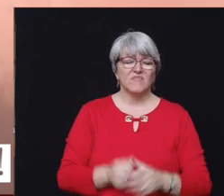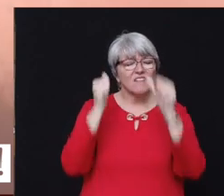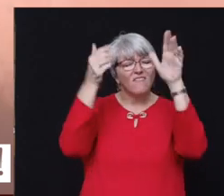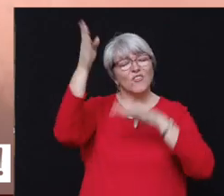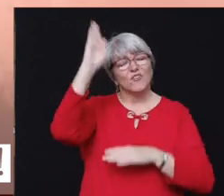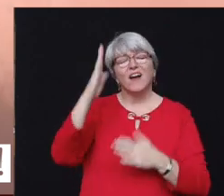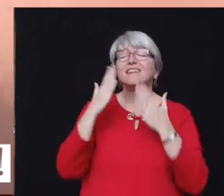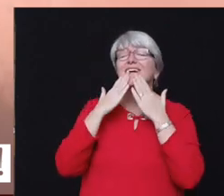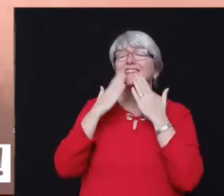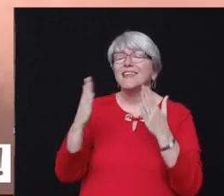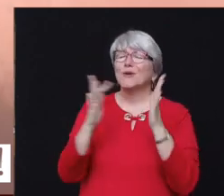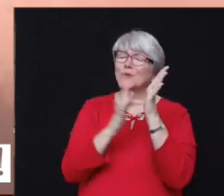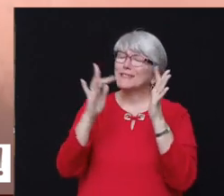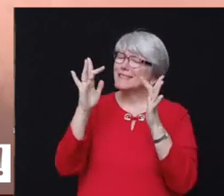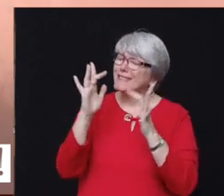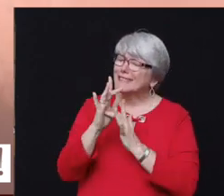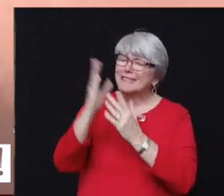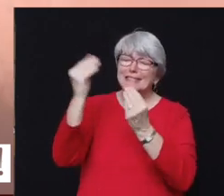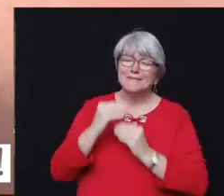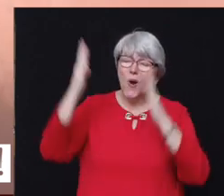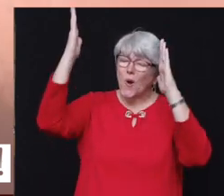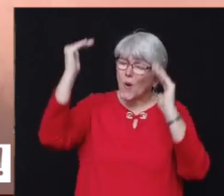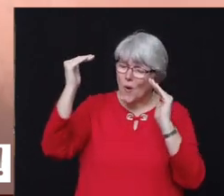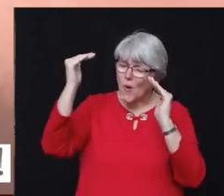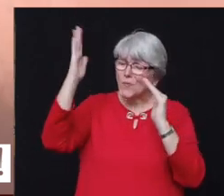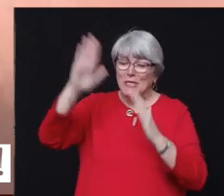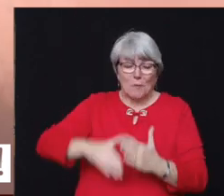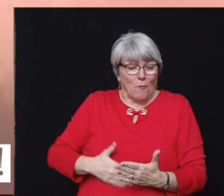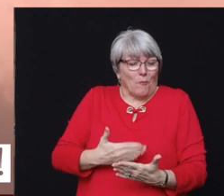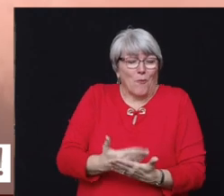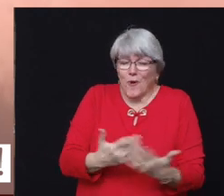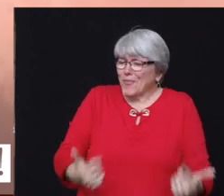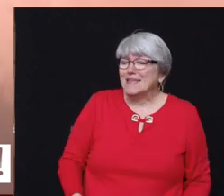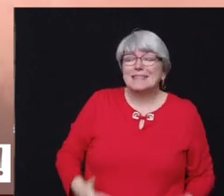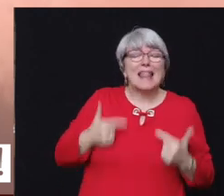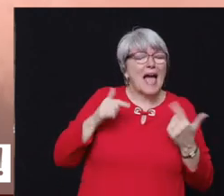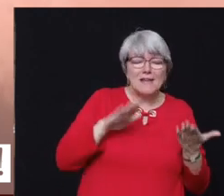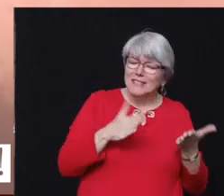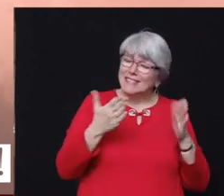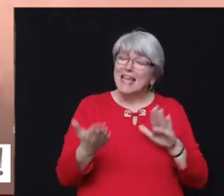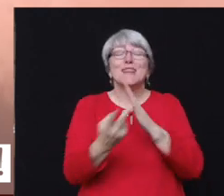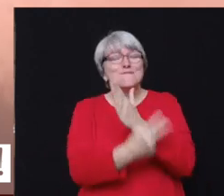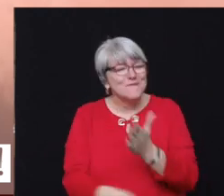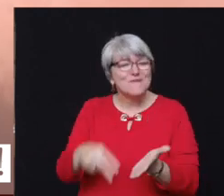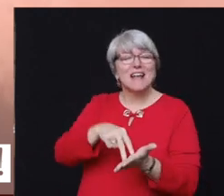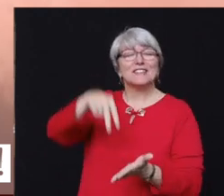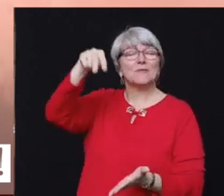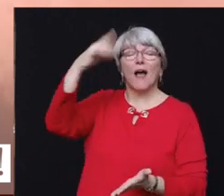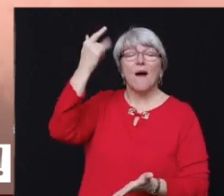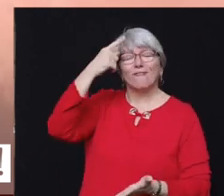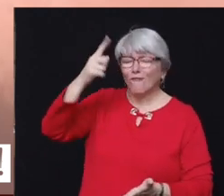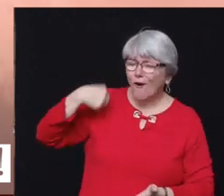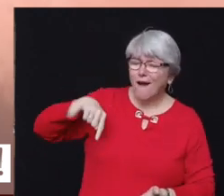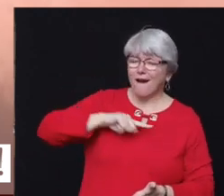thank you for the hope that Jesus Christ's birth, life, death, and resurrection afford us. I can't